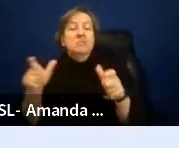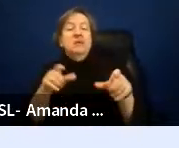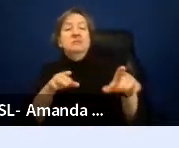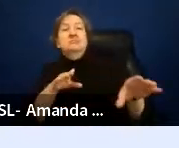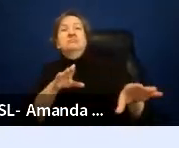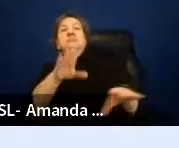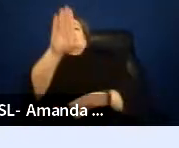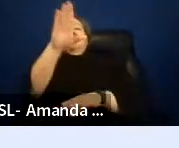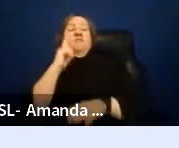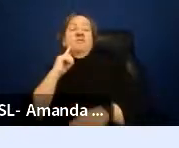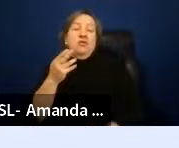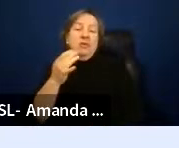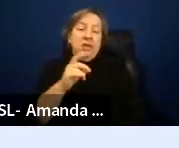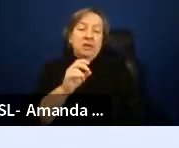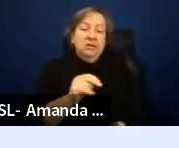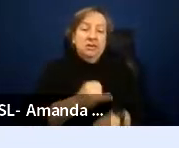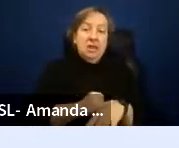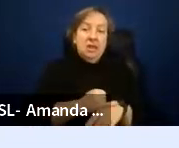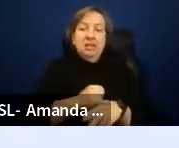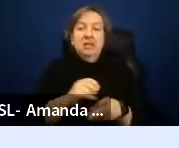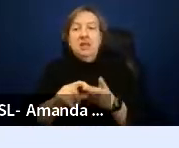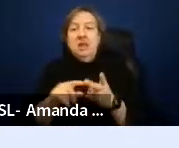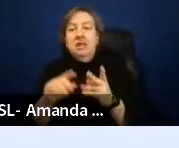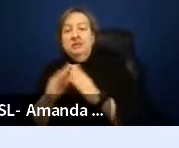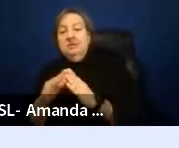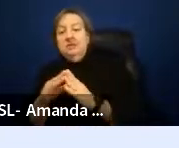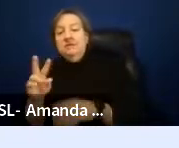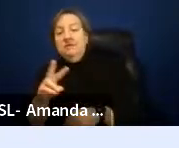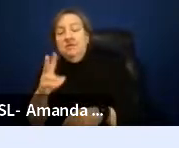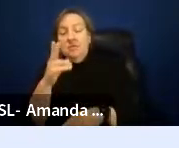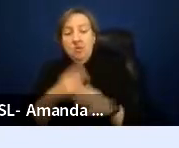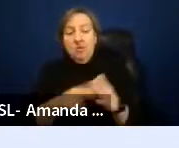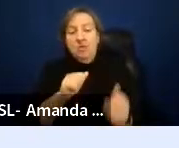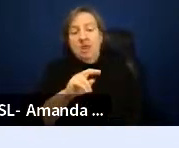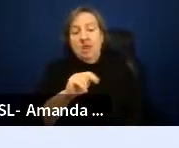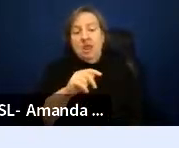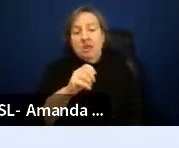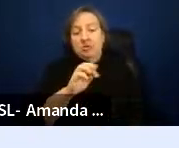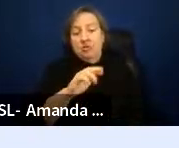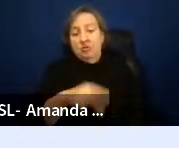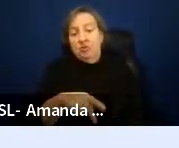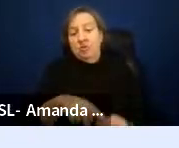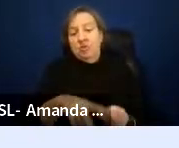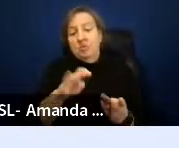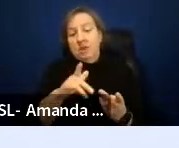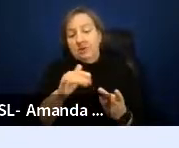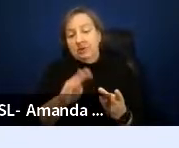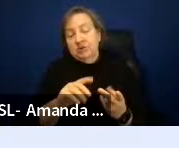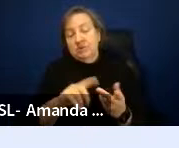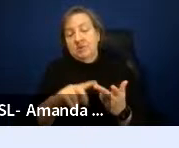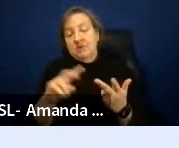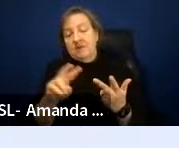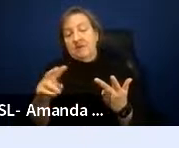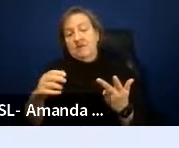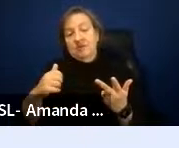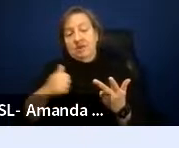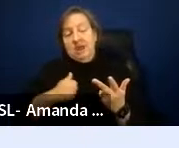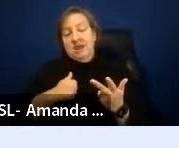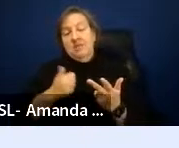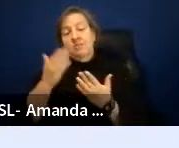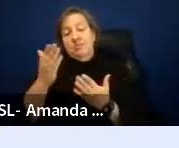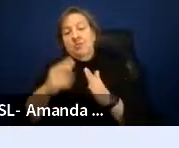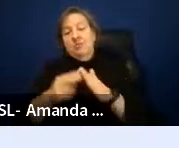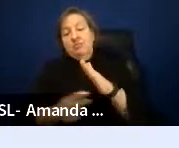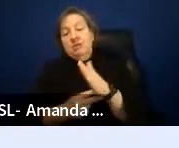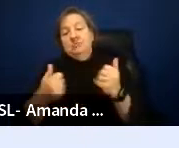Hayden Island and downtown Vancouver. Both Antwerp, Belgium, and Vancouver, Canada proposed bridges with